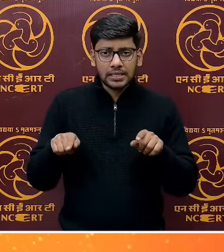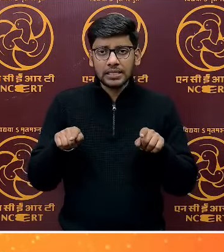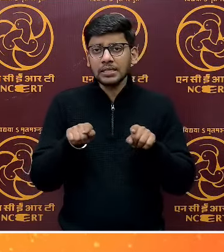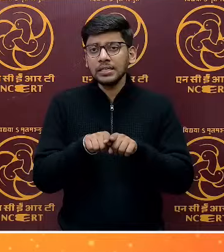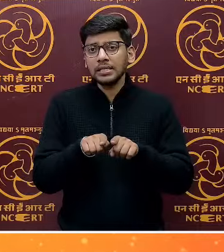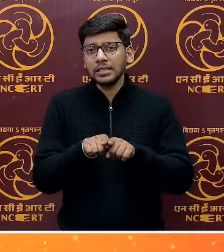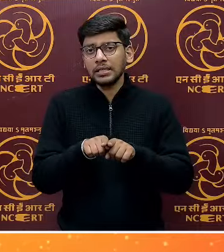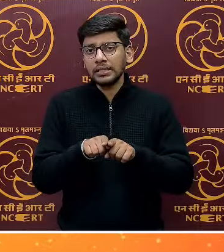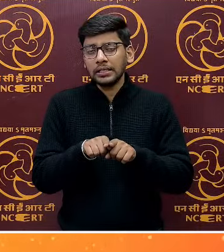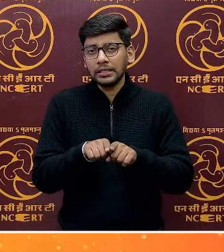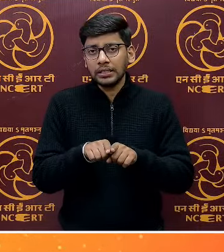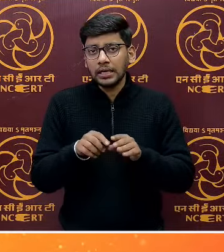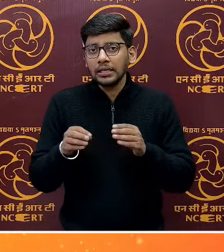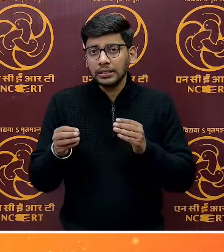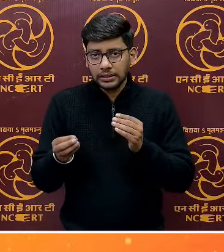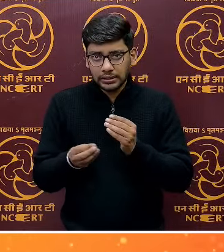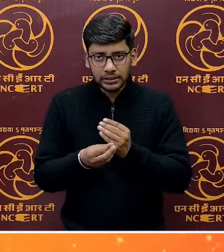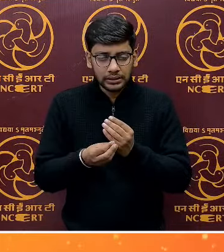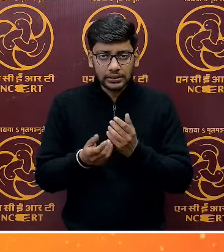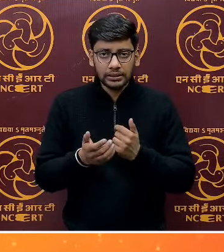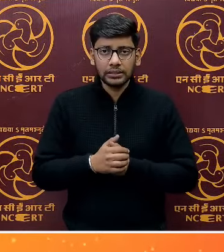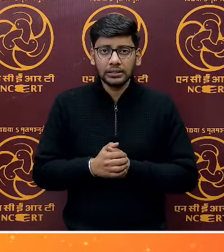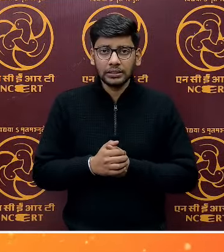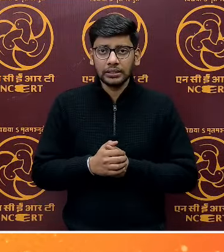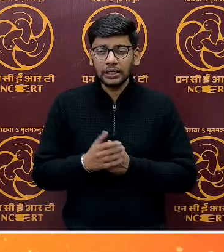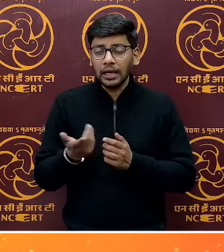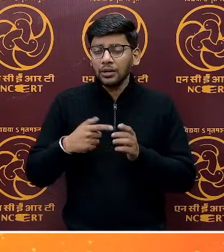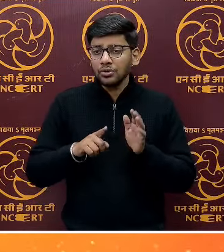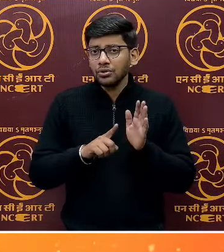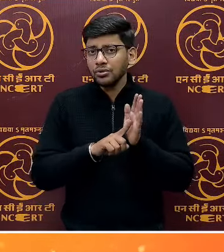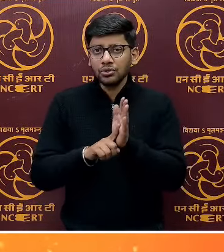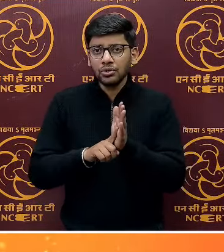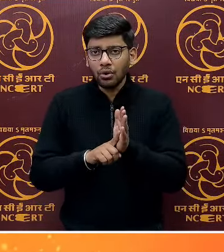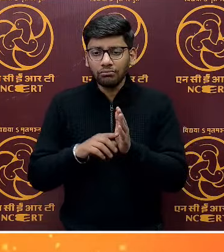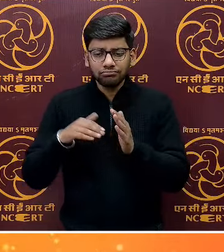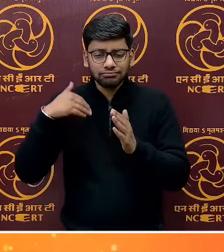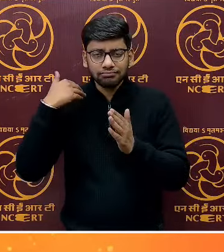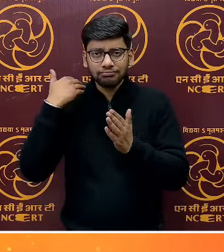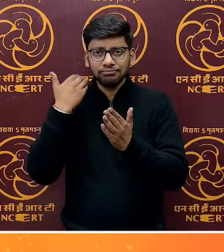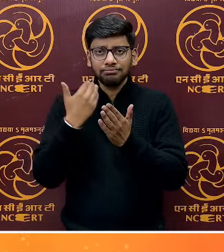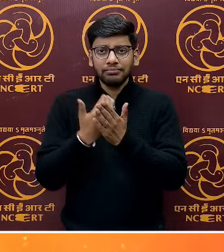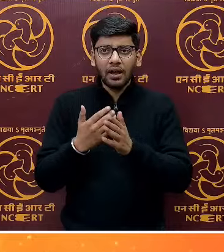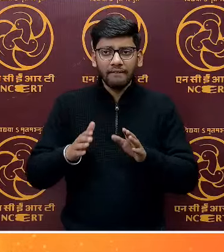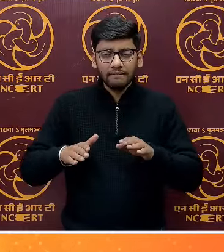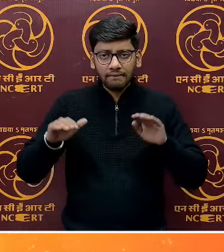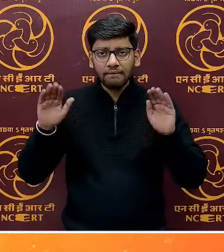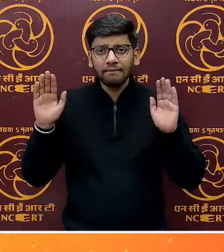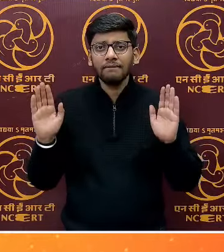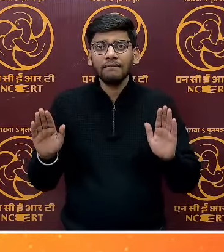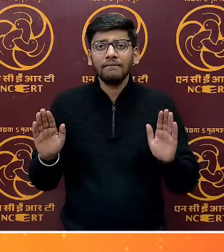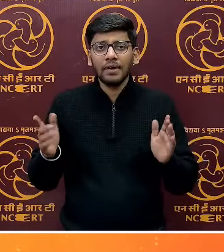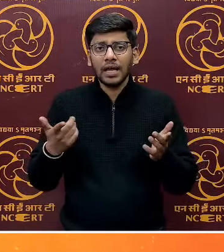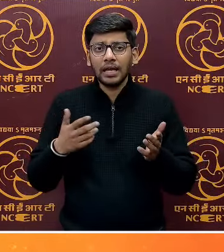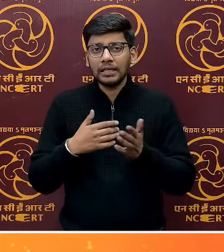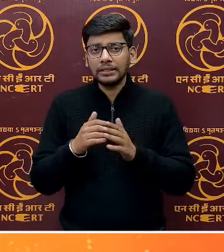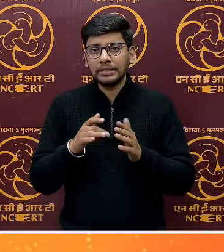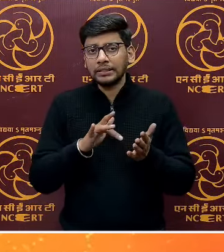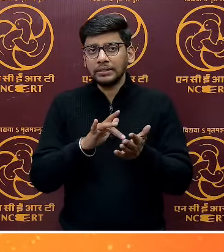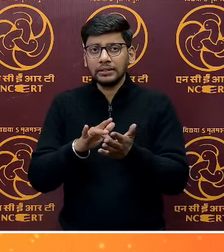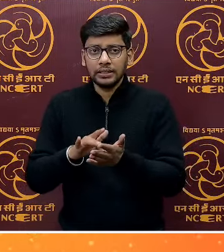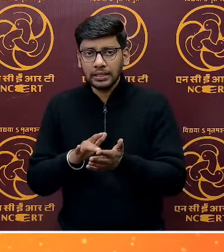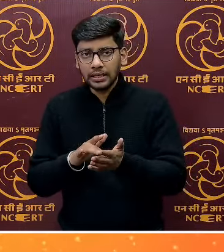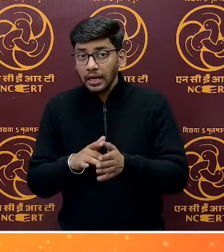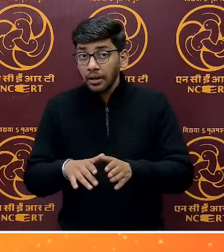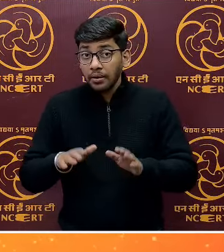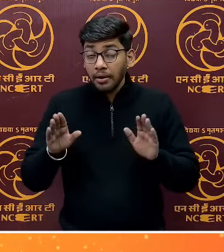you know, and also it depicts a very long tradition of kite flying. And also somewhere we want this bird